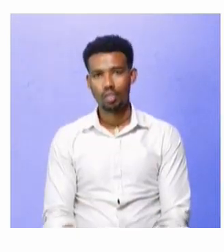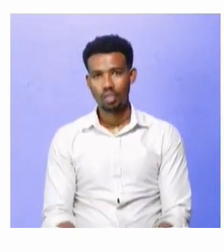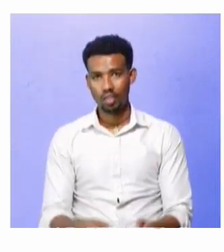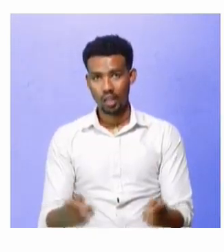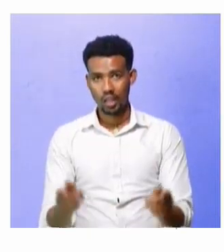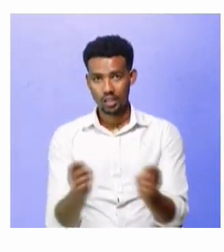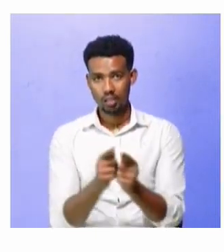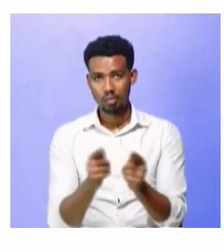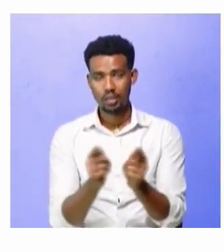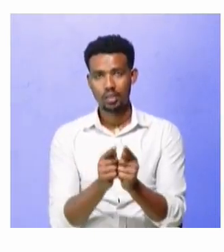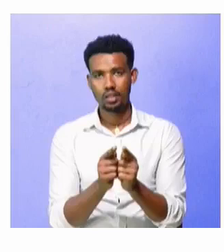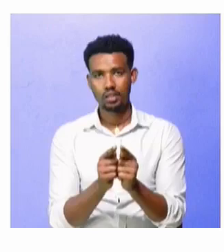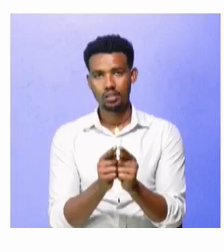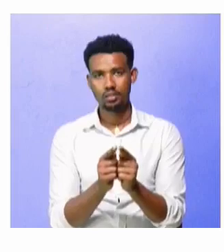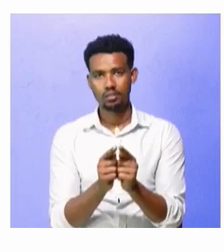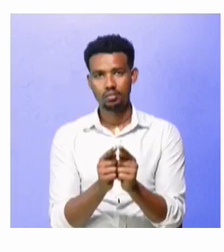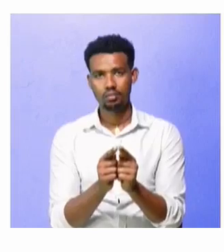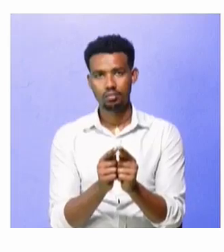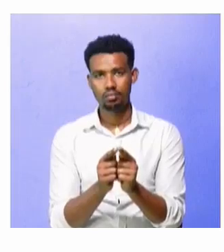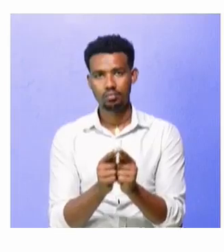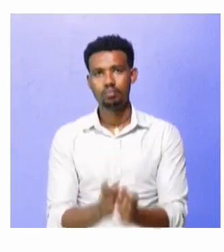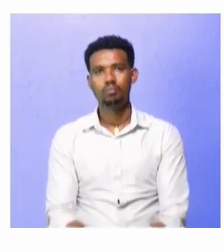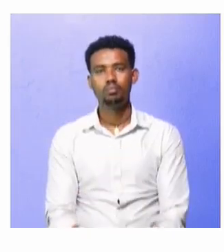the meeting